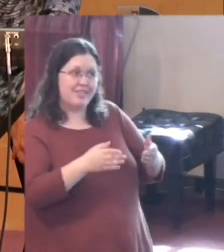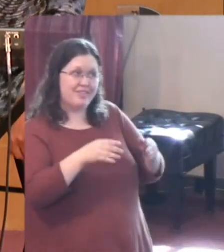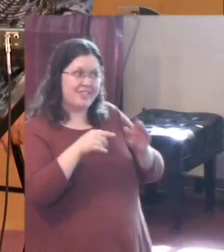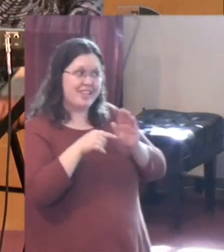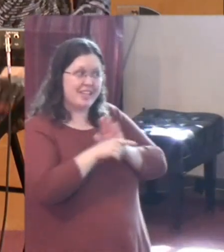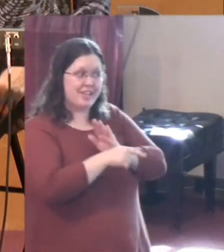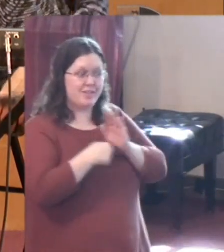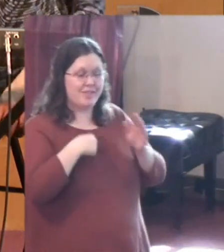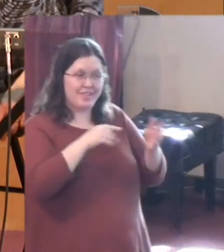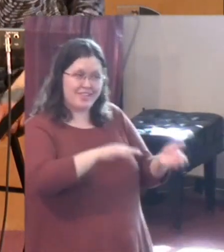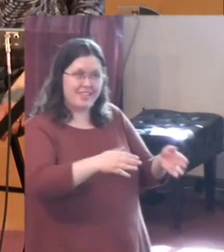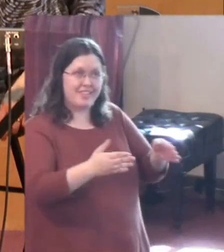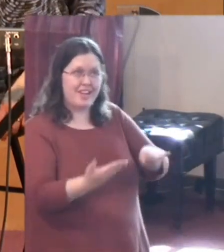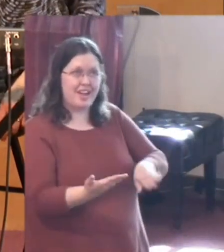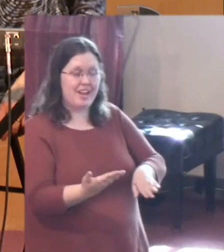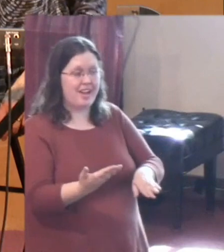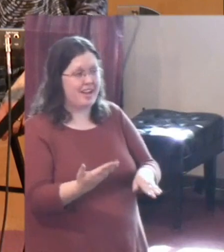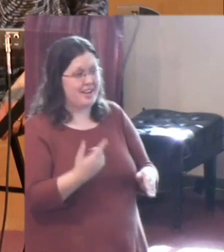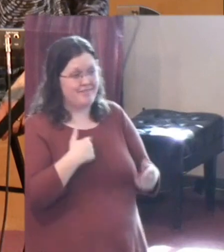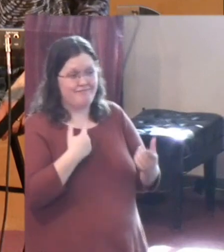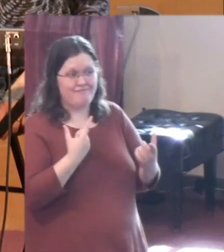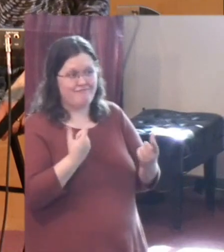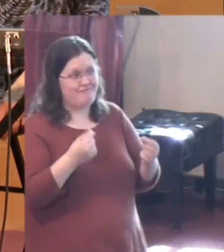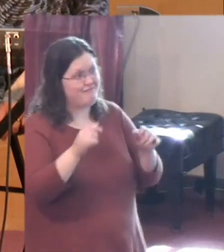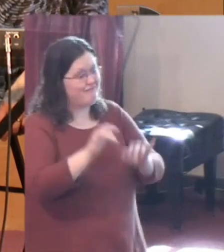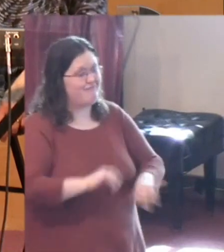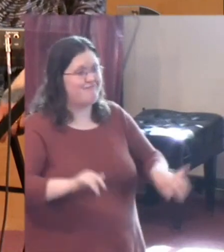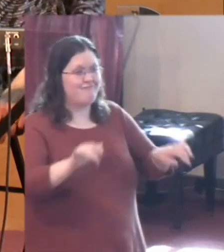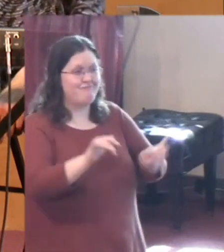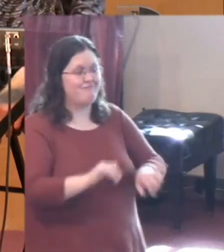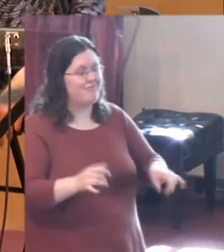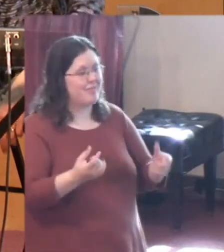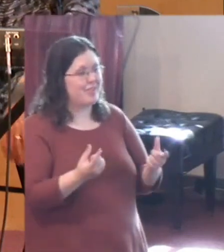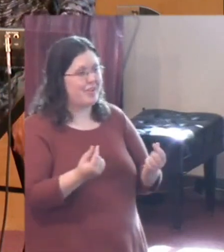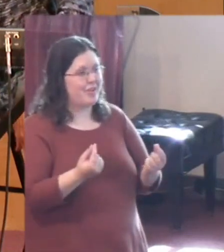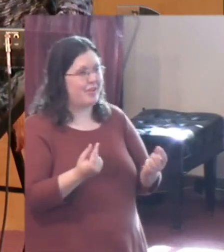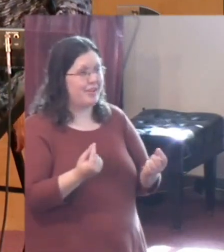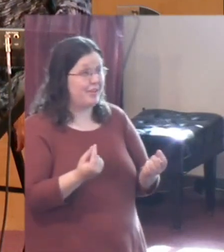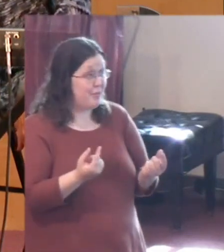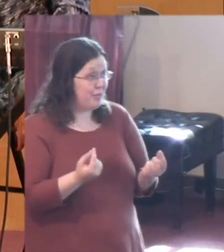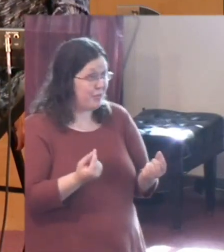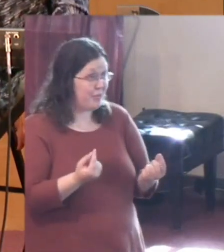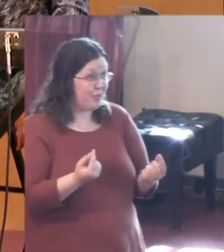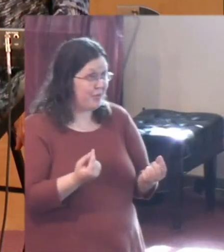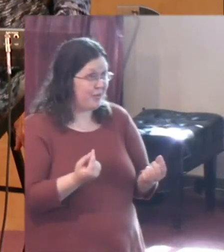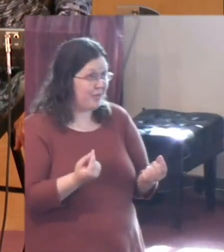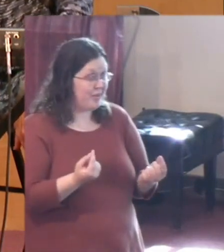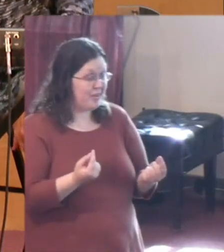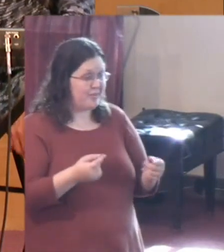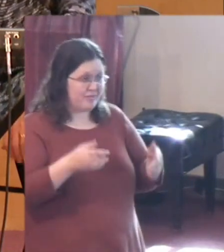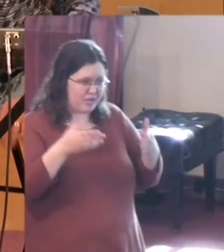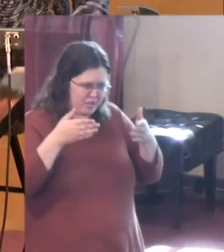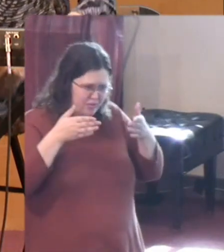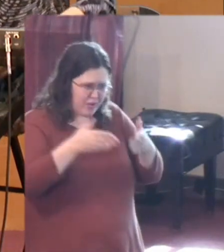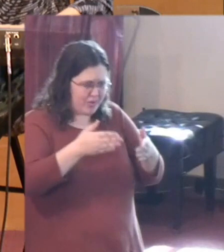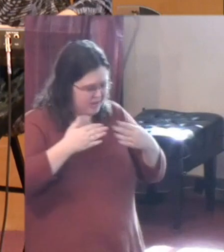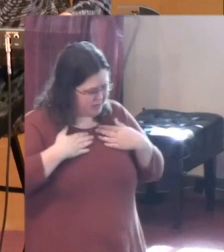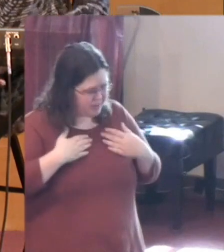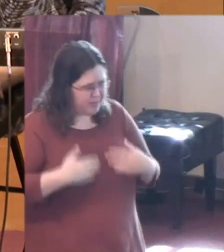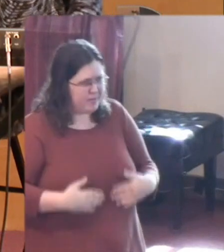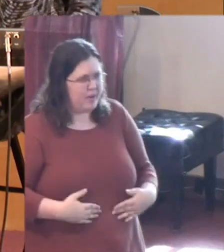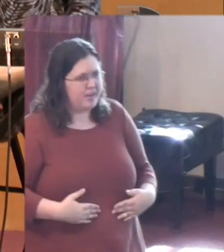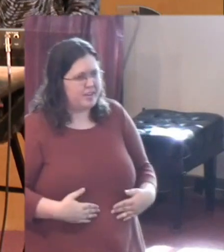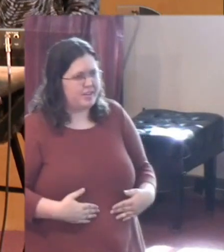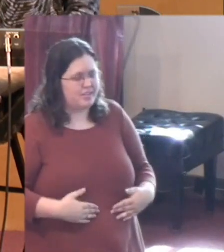disease, I did what I think most anyone would do, and that is I put all the focus on my body,